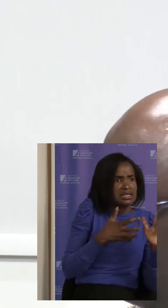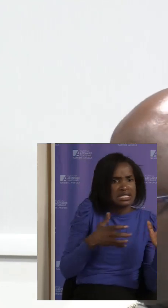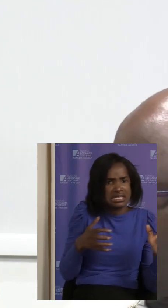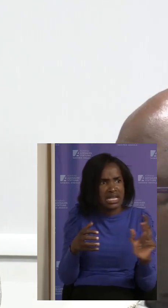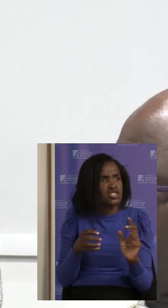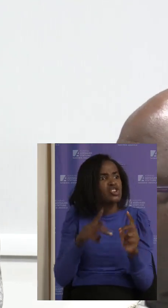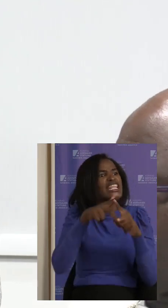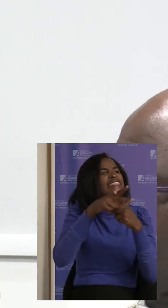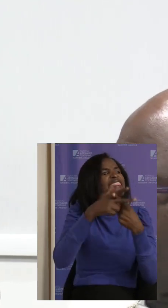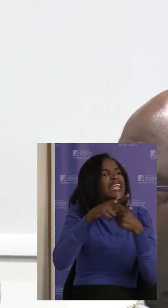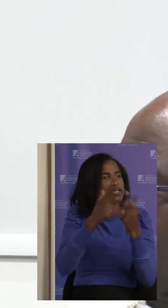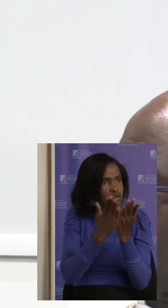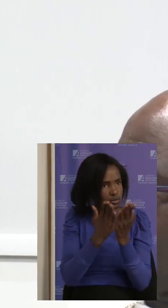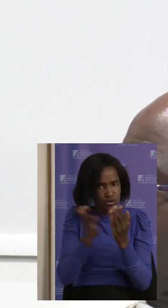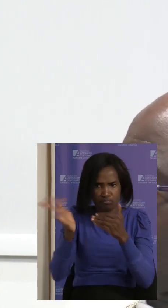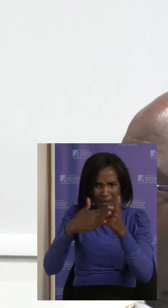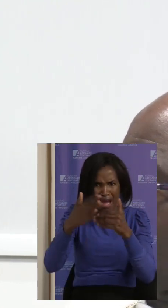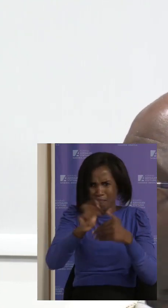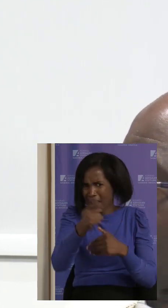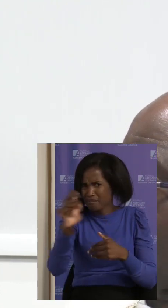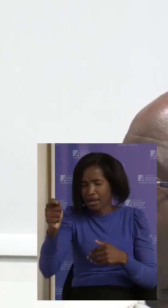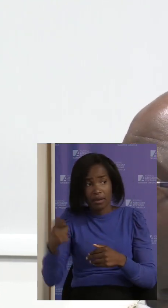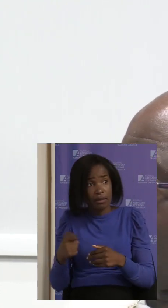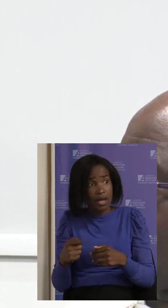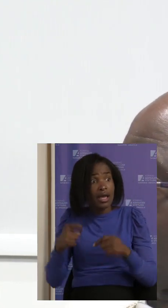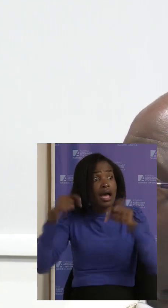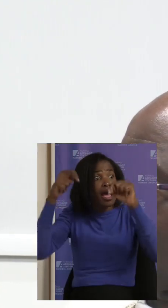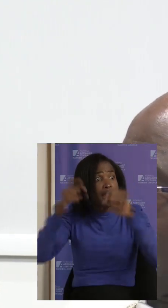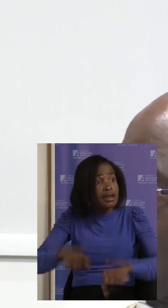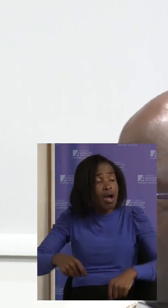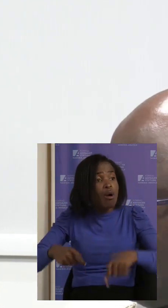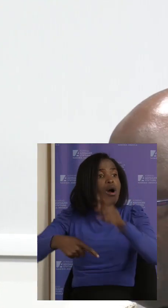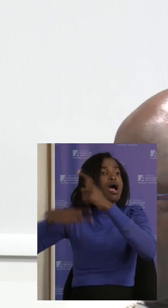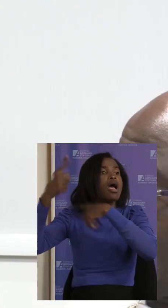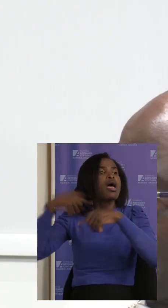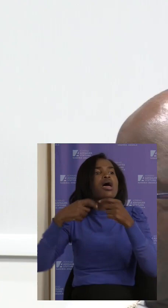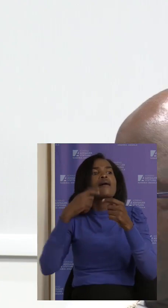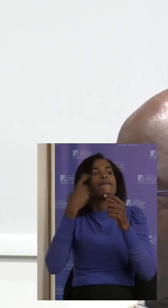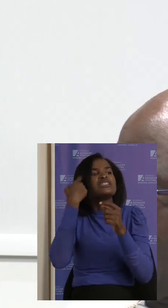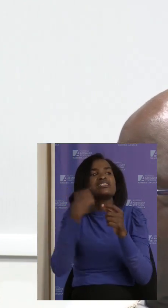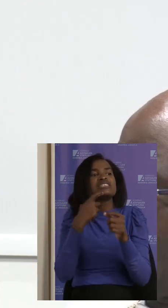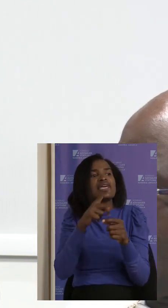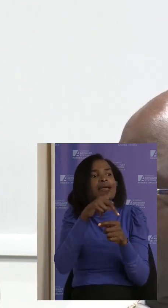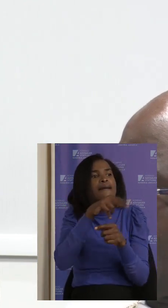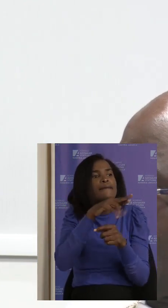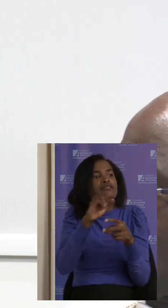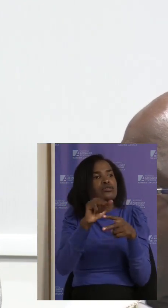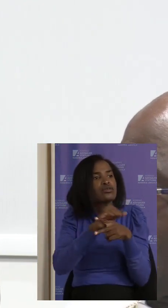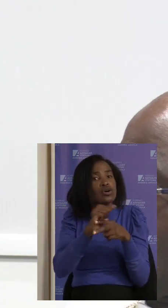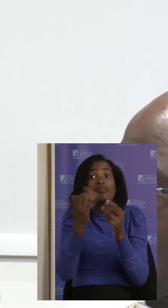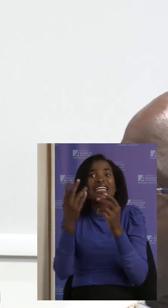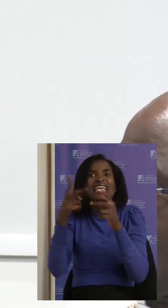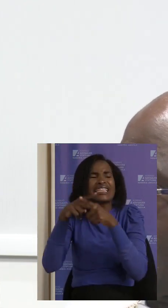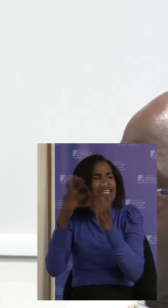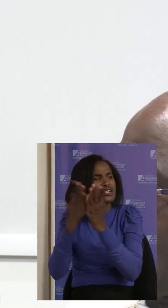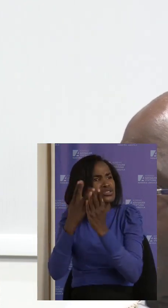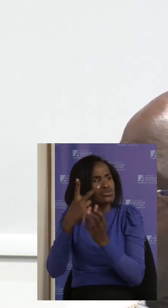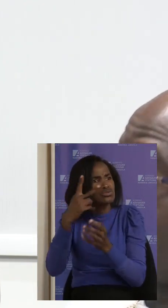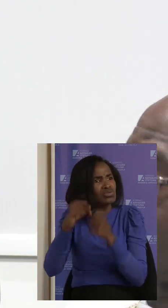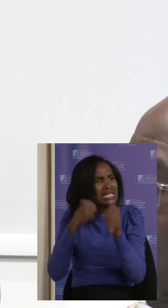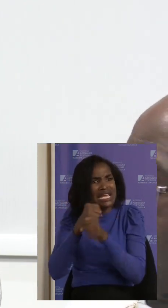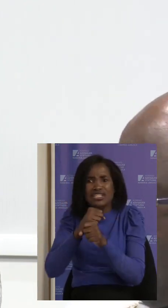So now then suddenly the ministry says we want to start pre-voc from school. So who is going to teach that? Because we closed that for 20 years. There was